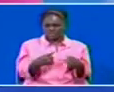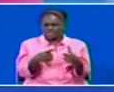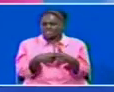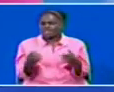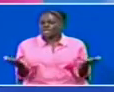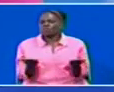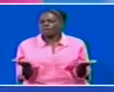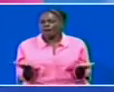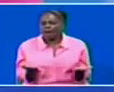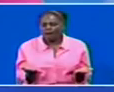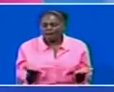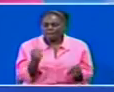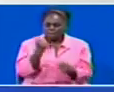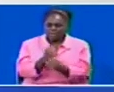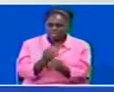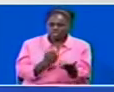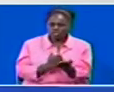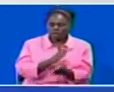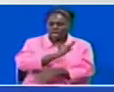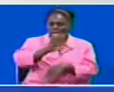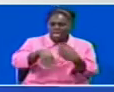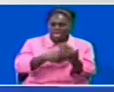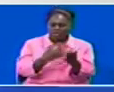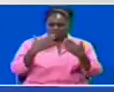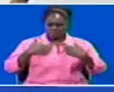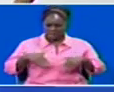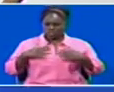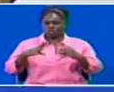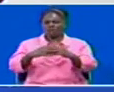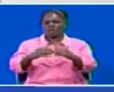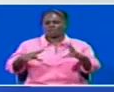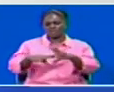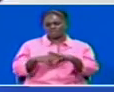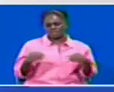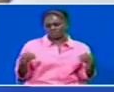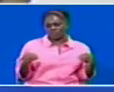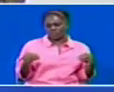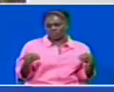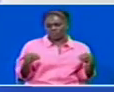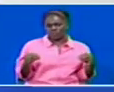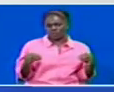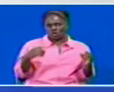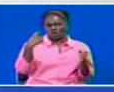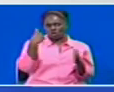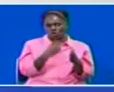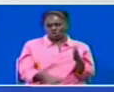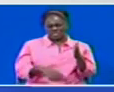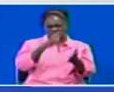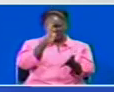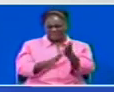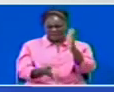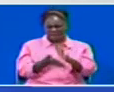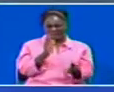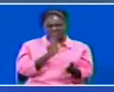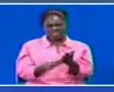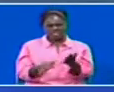begins by ensuring that every player is comfortable. And it would have costed them absolutely nothing